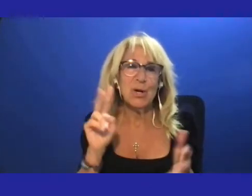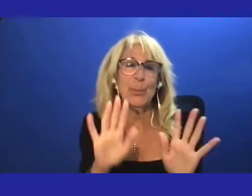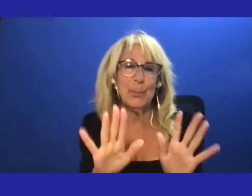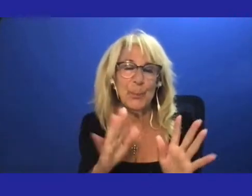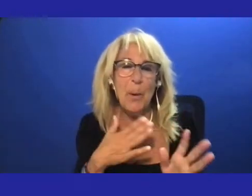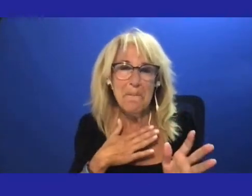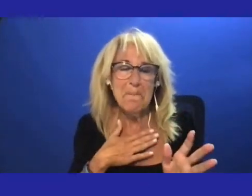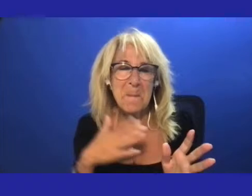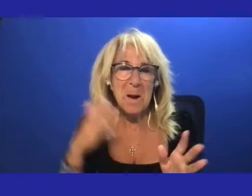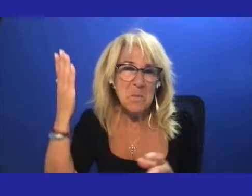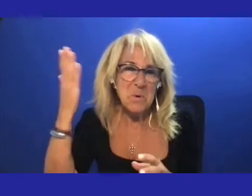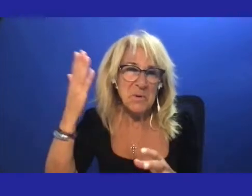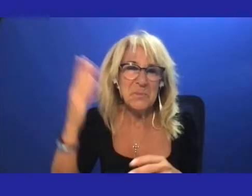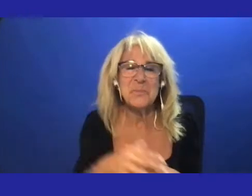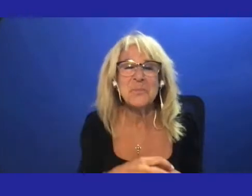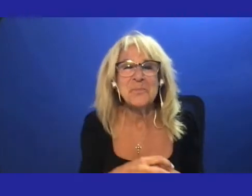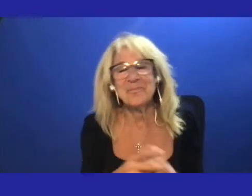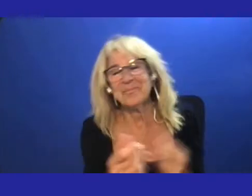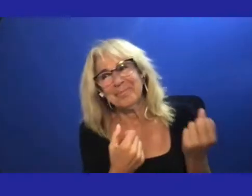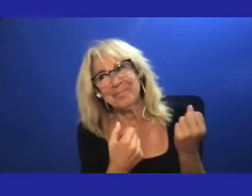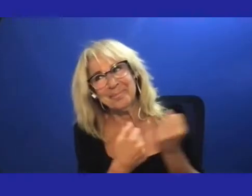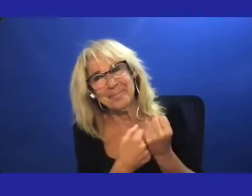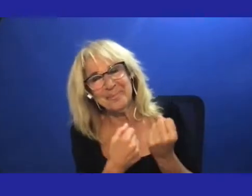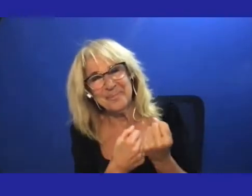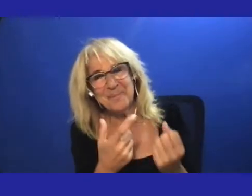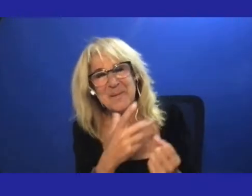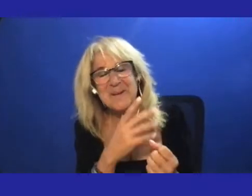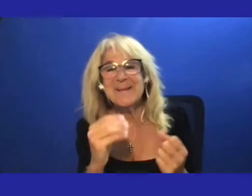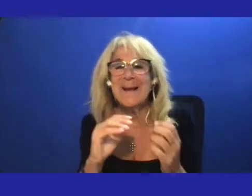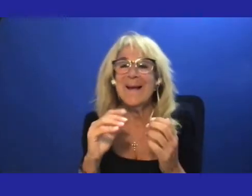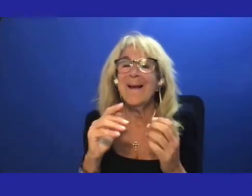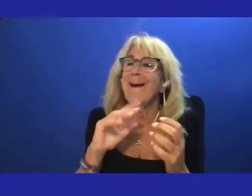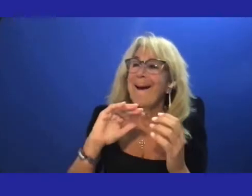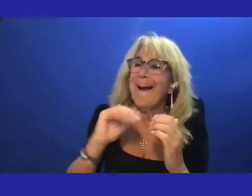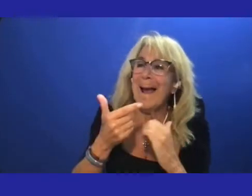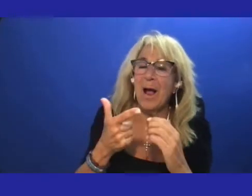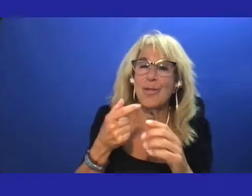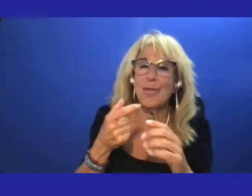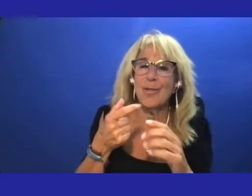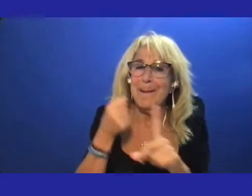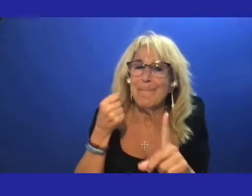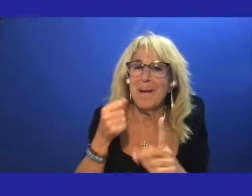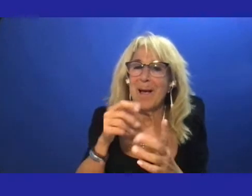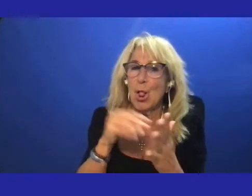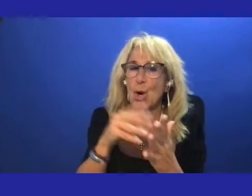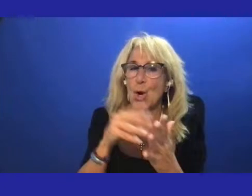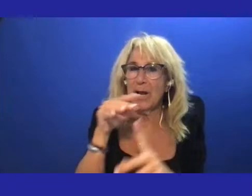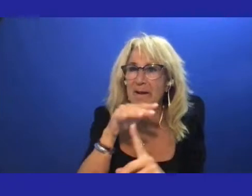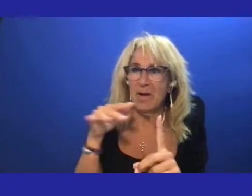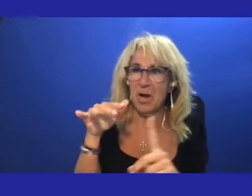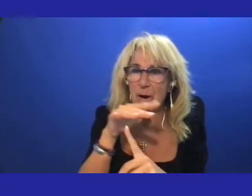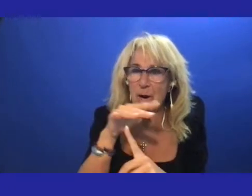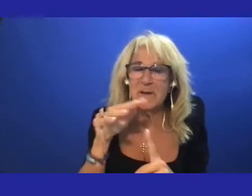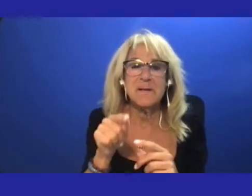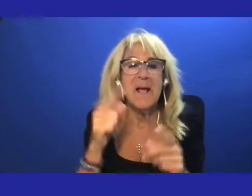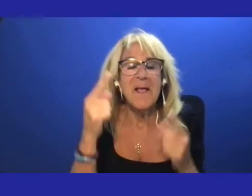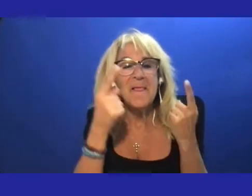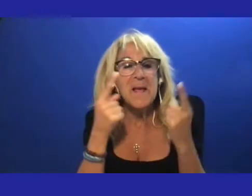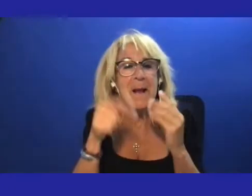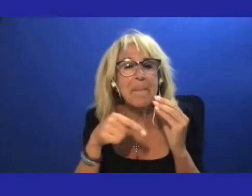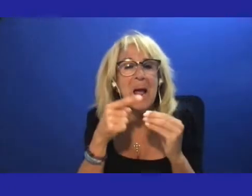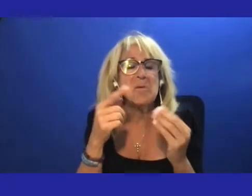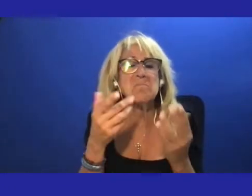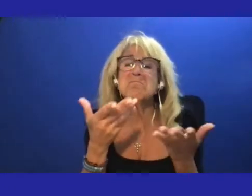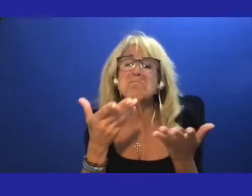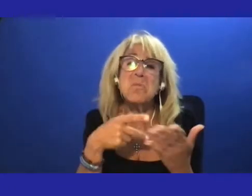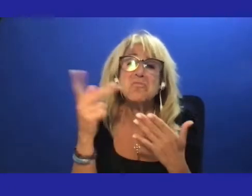bias debriefing conversations and how they impact learning outcomes. Next slide. So let's think about some of the programs that we're actually